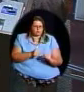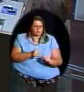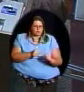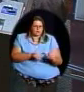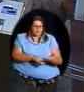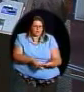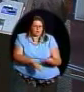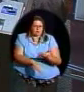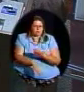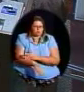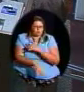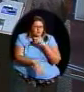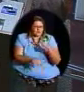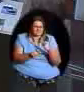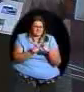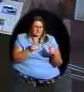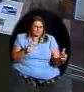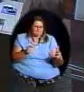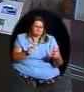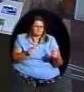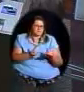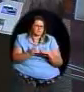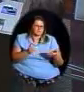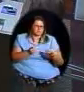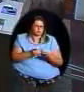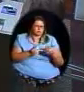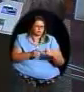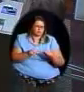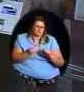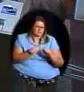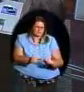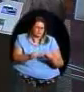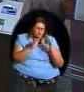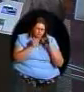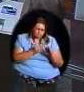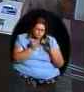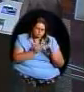So we probably need to continue looking at and